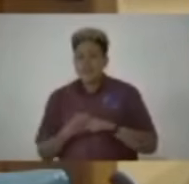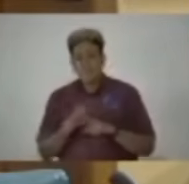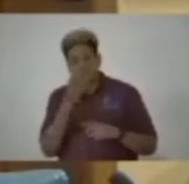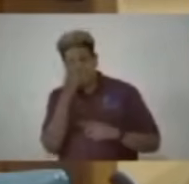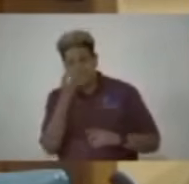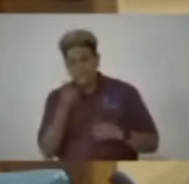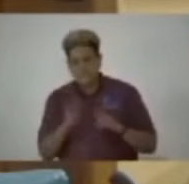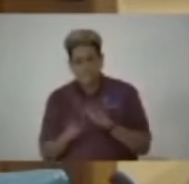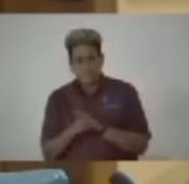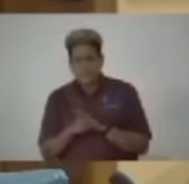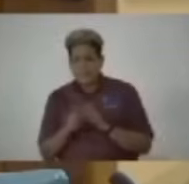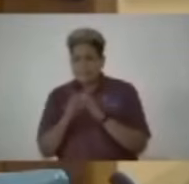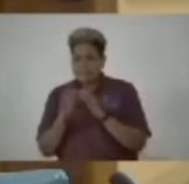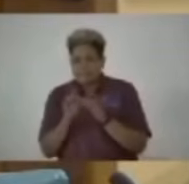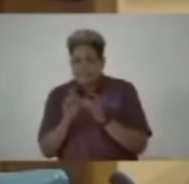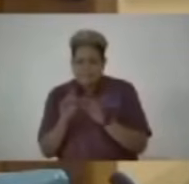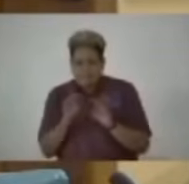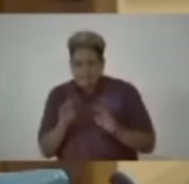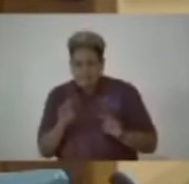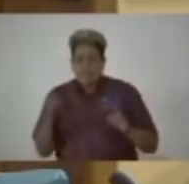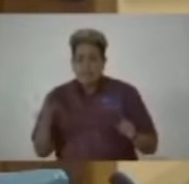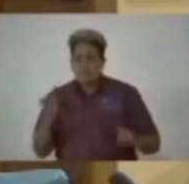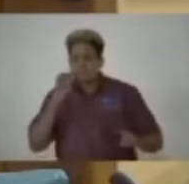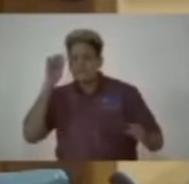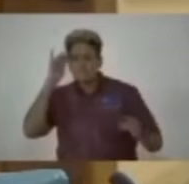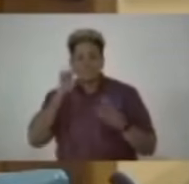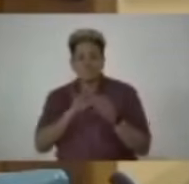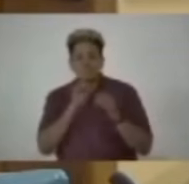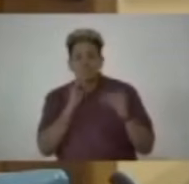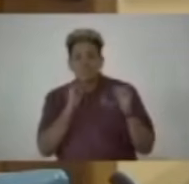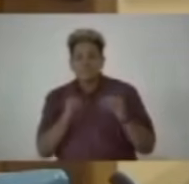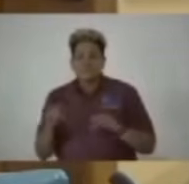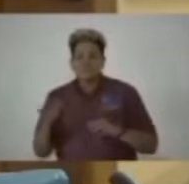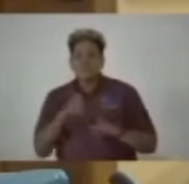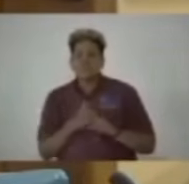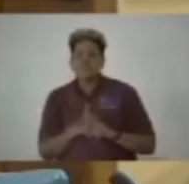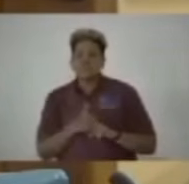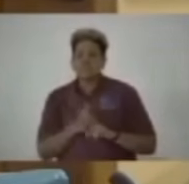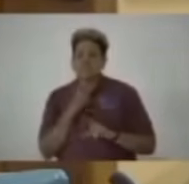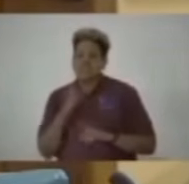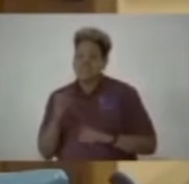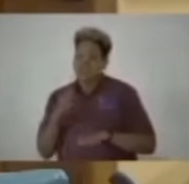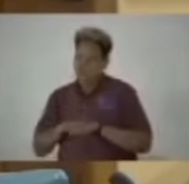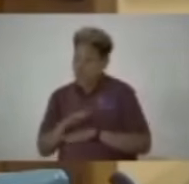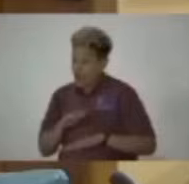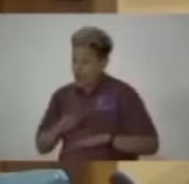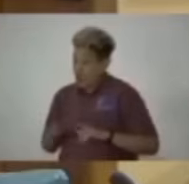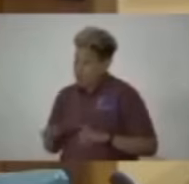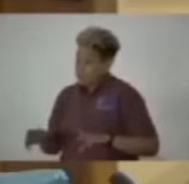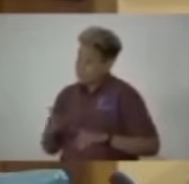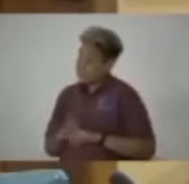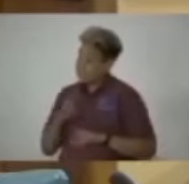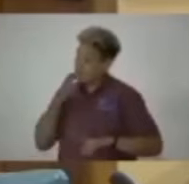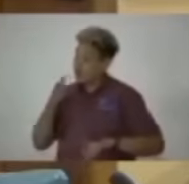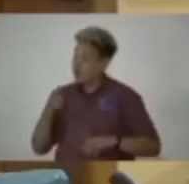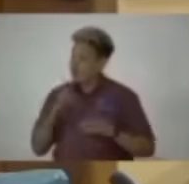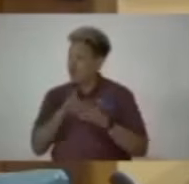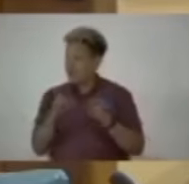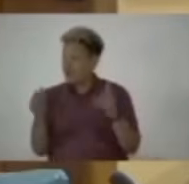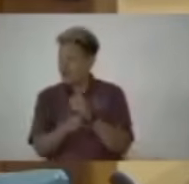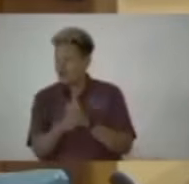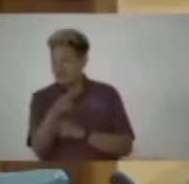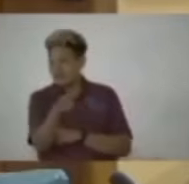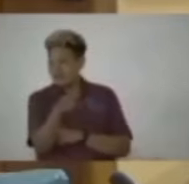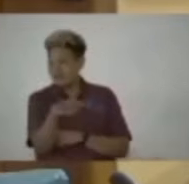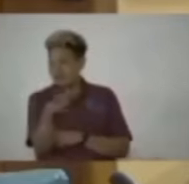interest arose, and there was a concern about individuals being on a committee who are subject